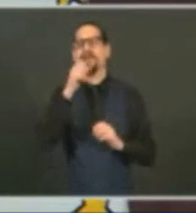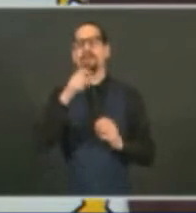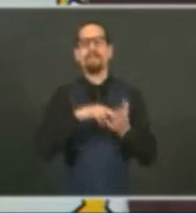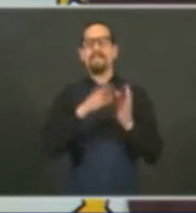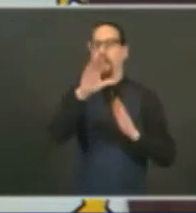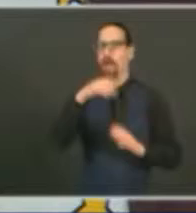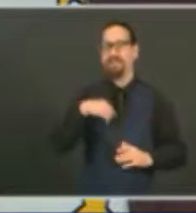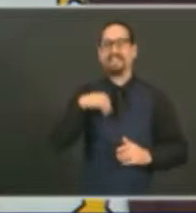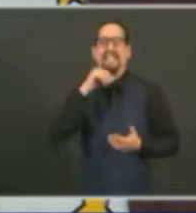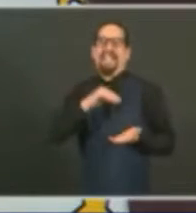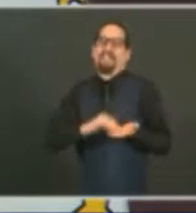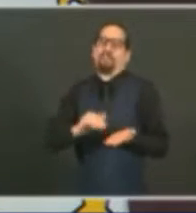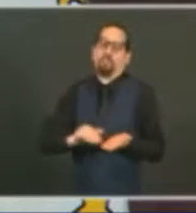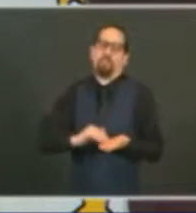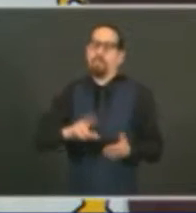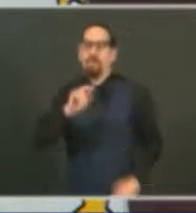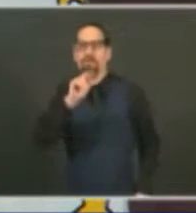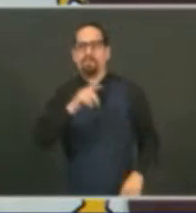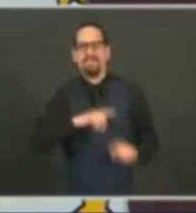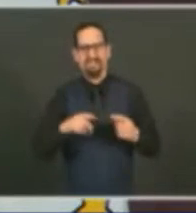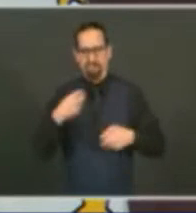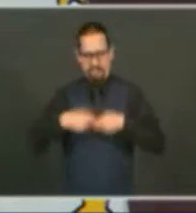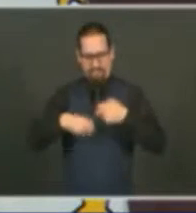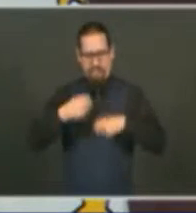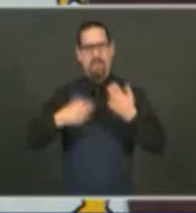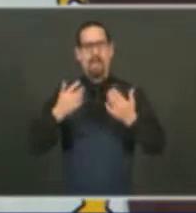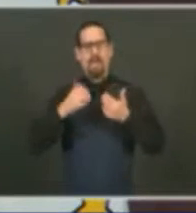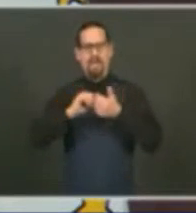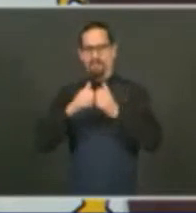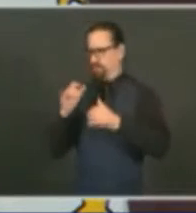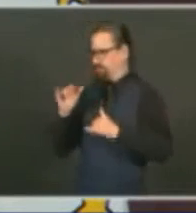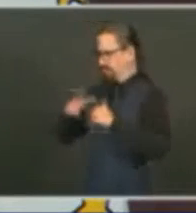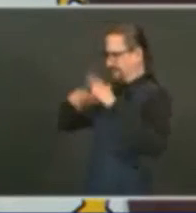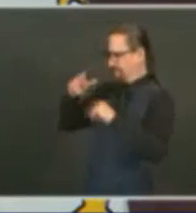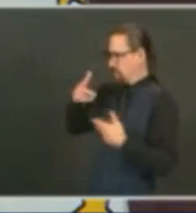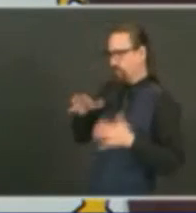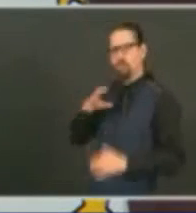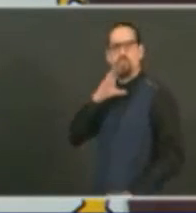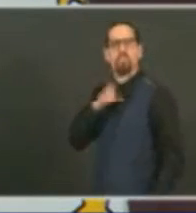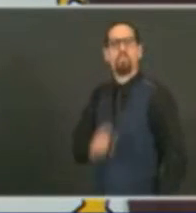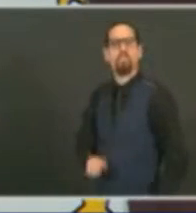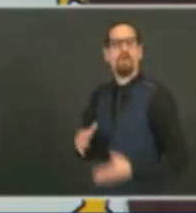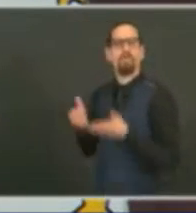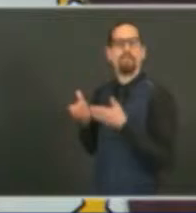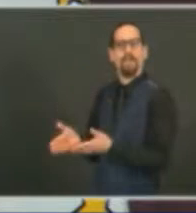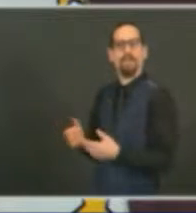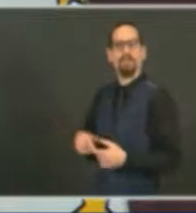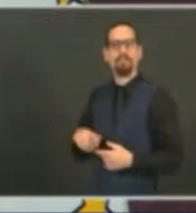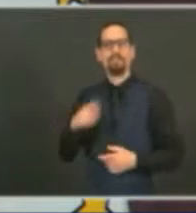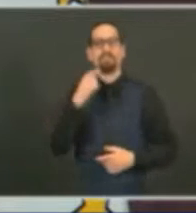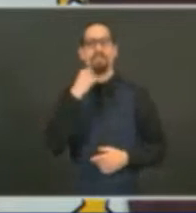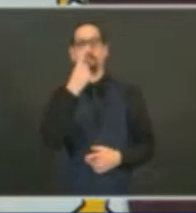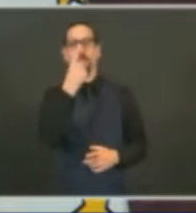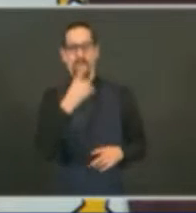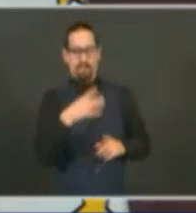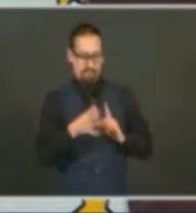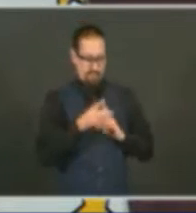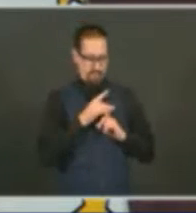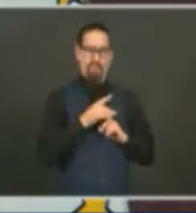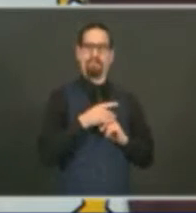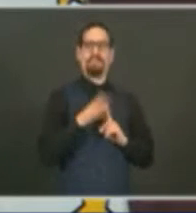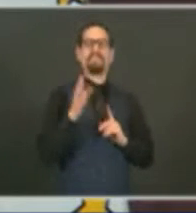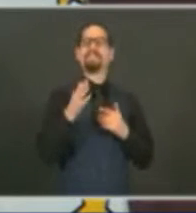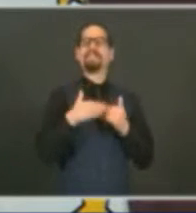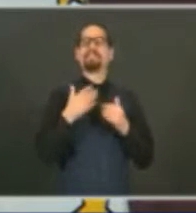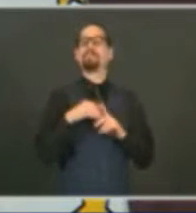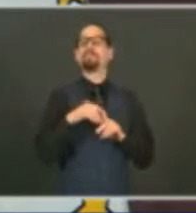difficult environment in which to control an outbreak once somebody gets sick. What are we doing? We are